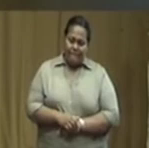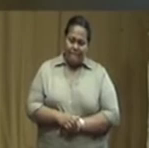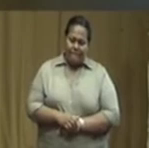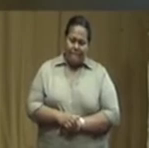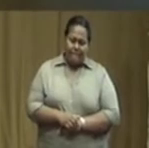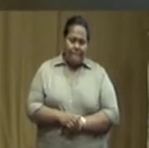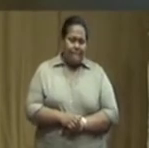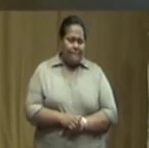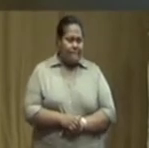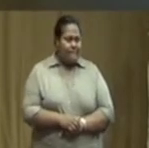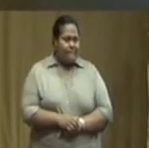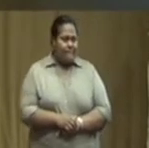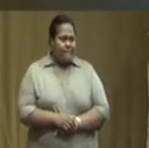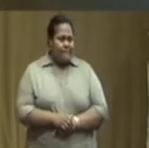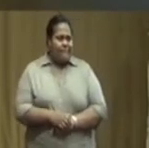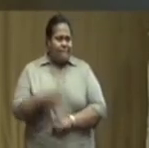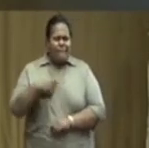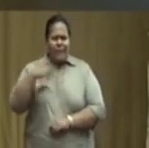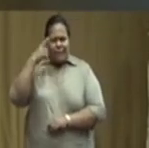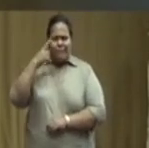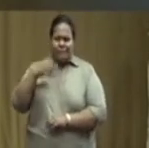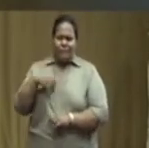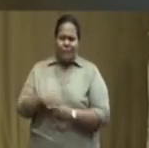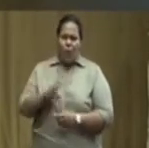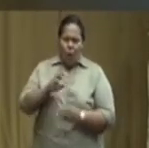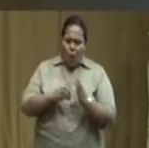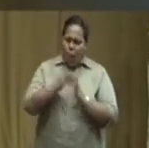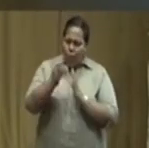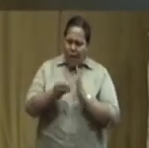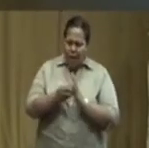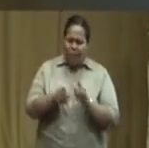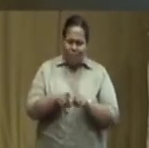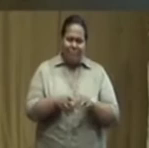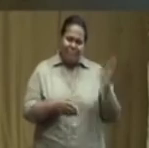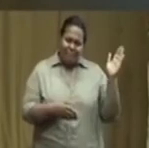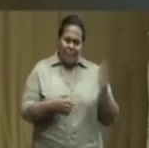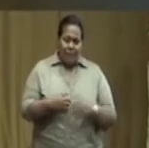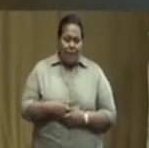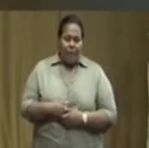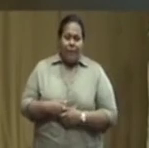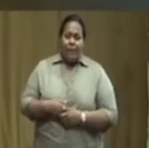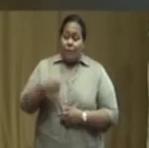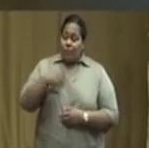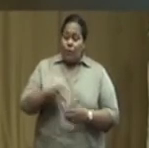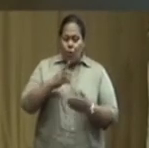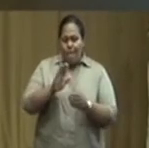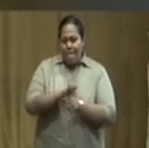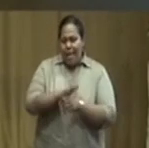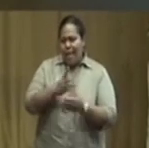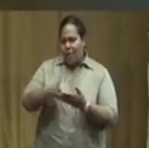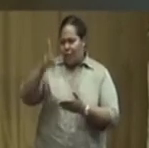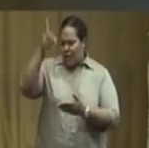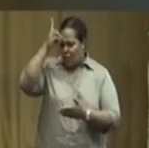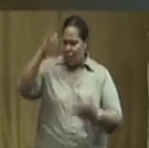I suppose that's the ideal principle for OER and for open educational practices generally, to make education a collaborative